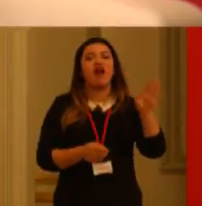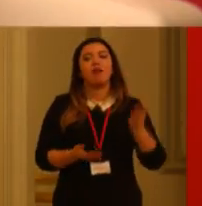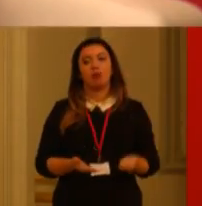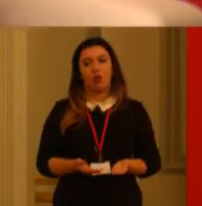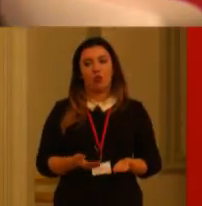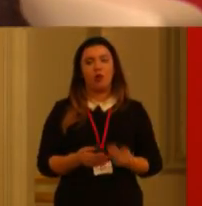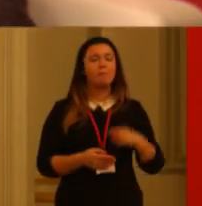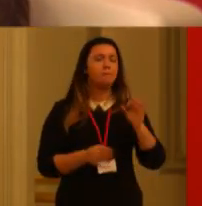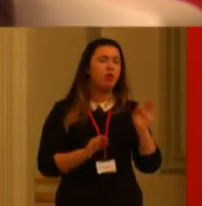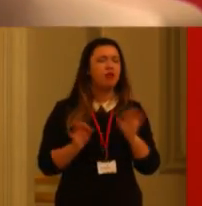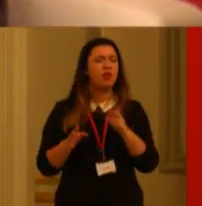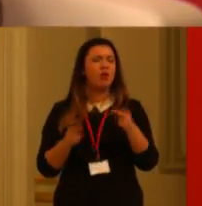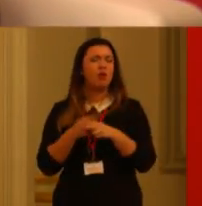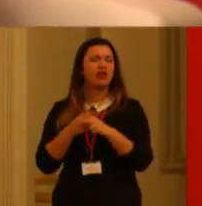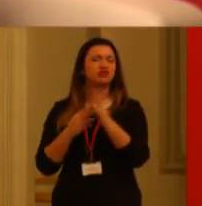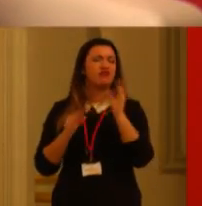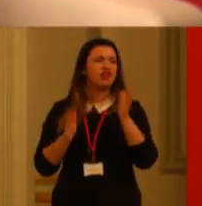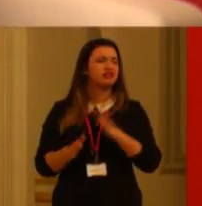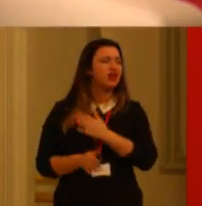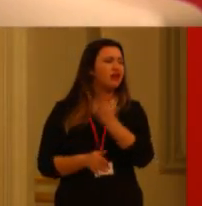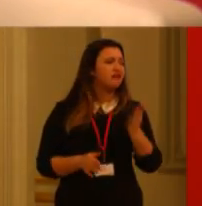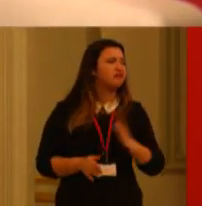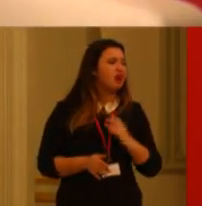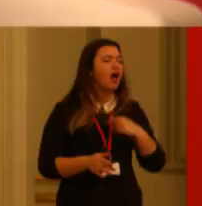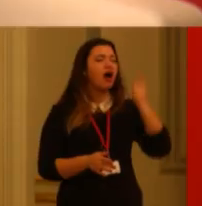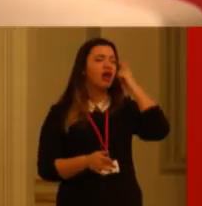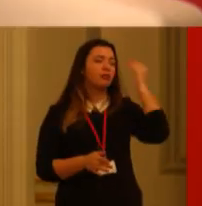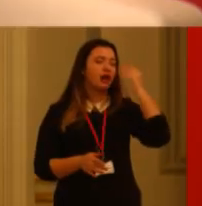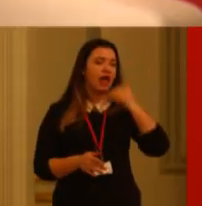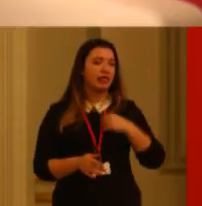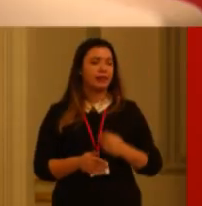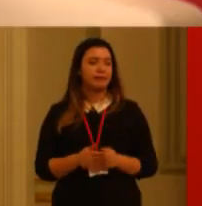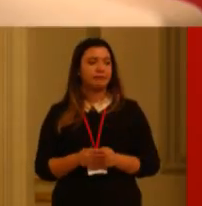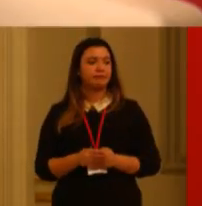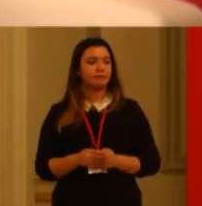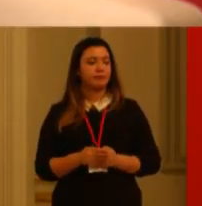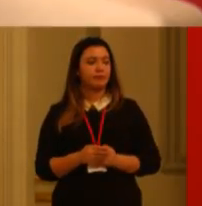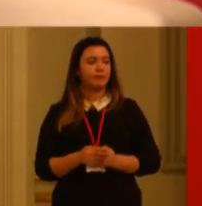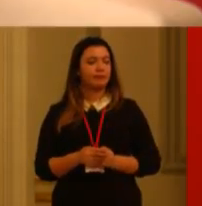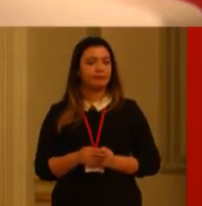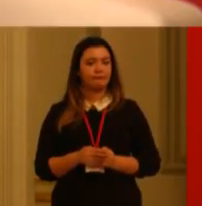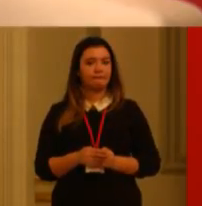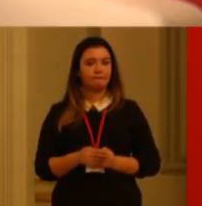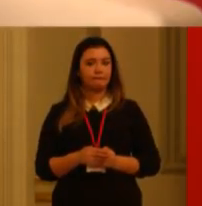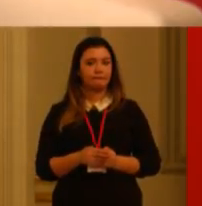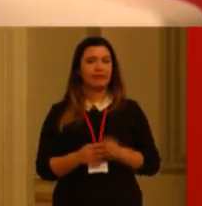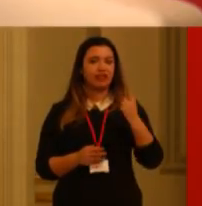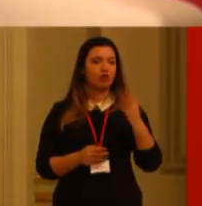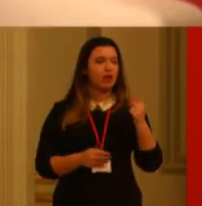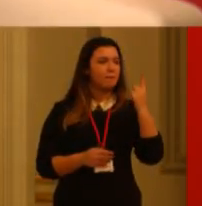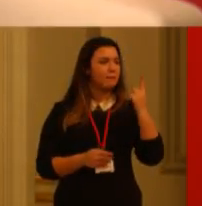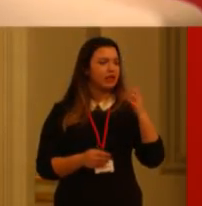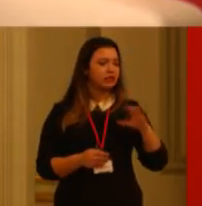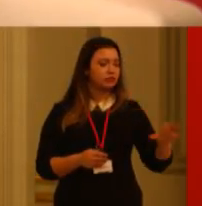not seen to be that valuable by the by the owners of the businesses, so